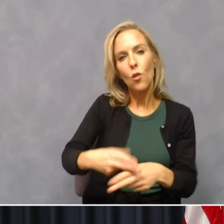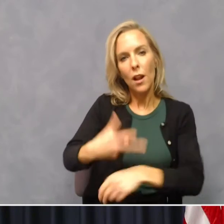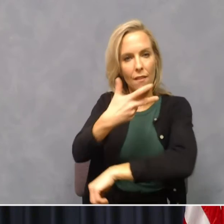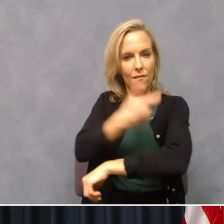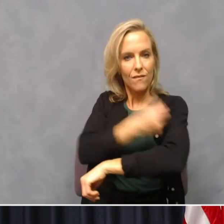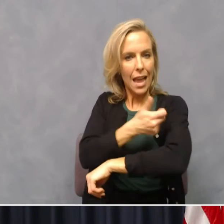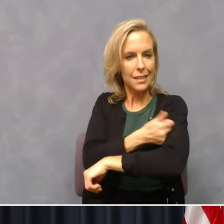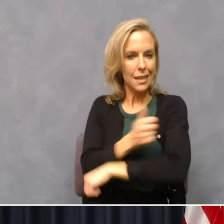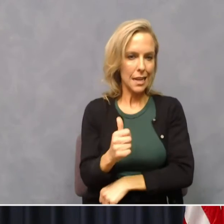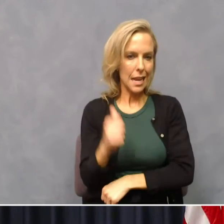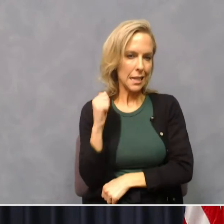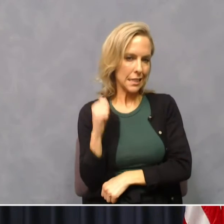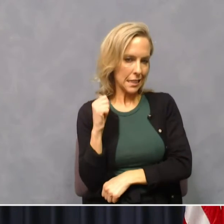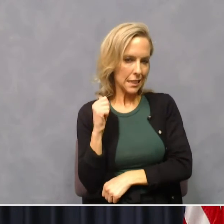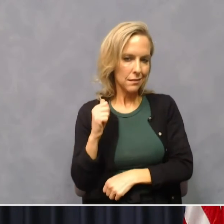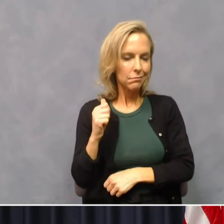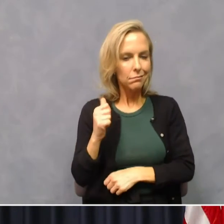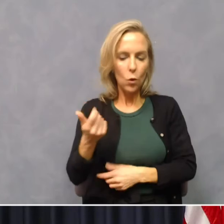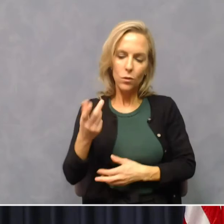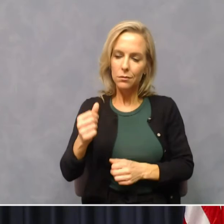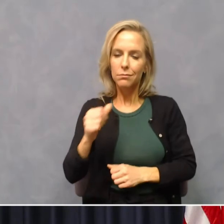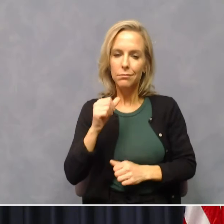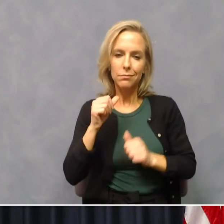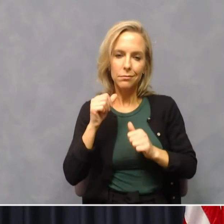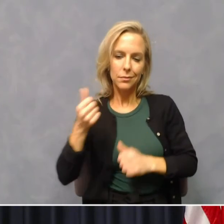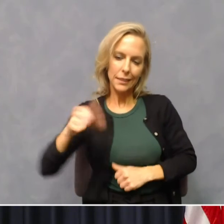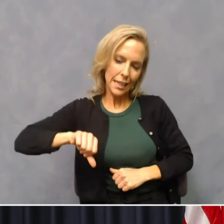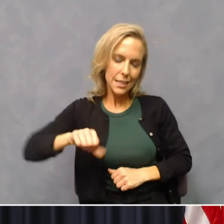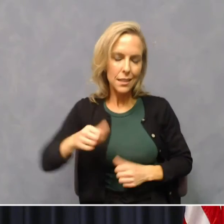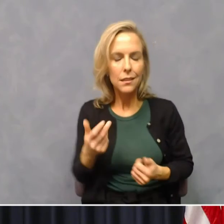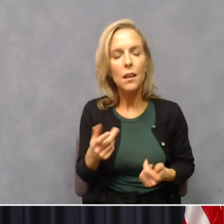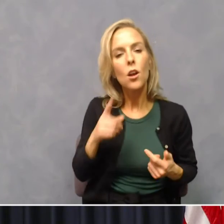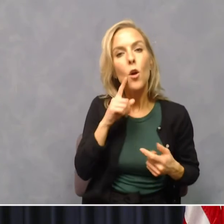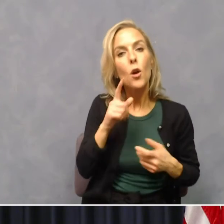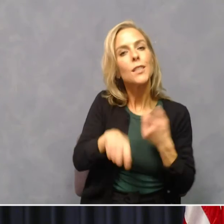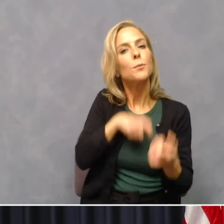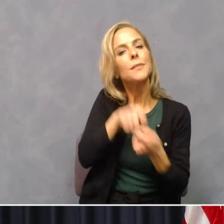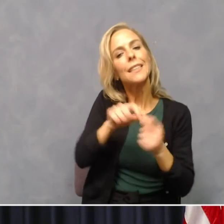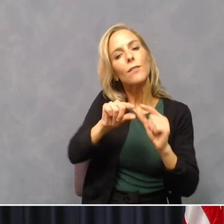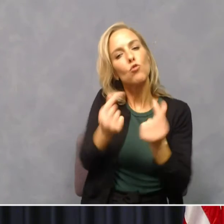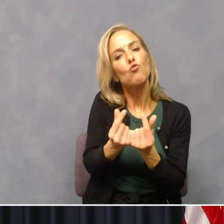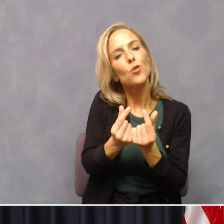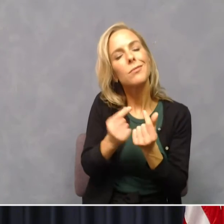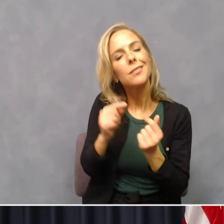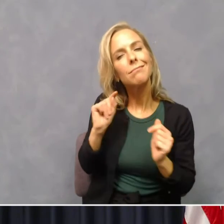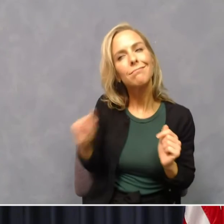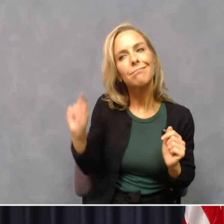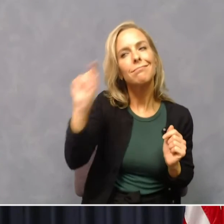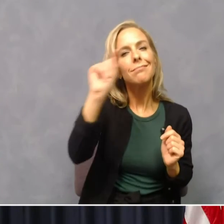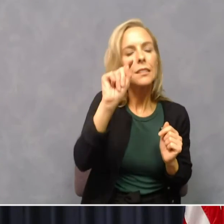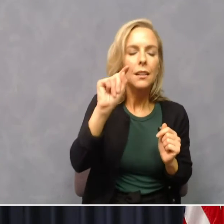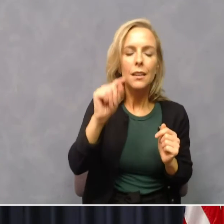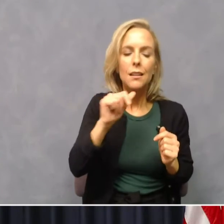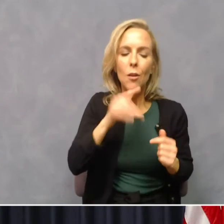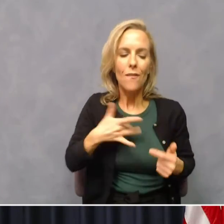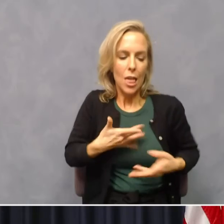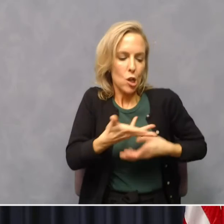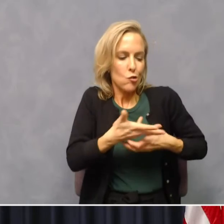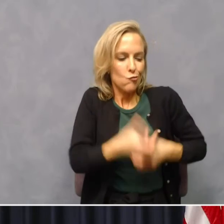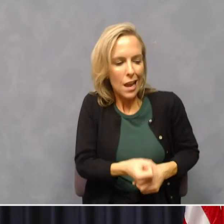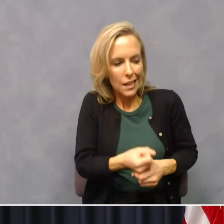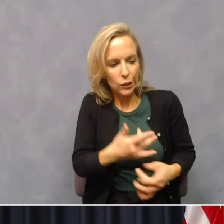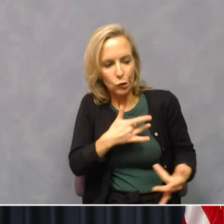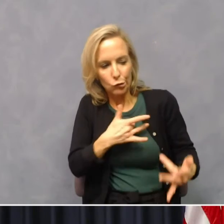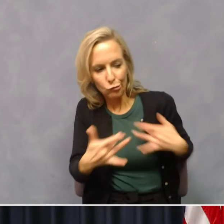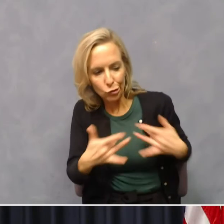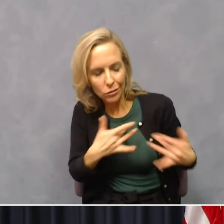hesitancy, especially amongst certain groups in the Commonwealth. There is a distrust, a concern, or